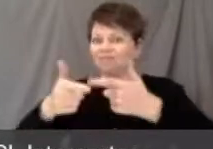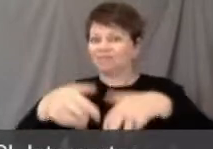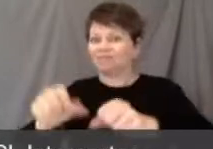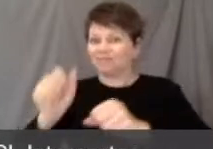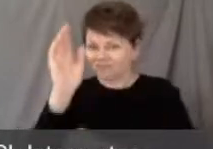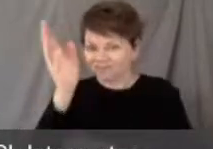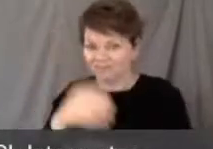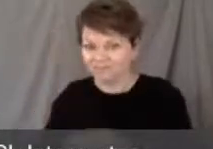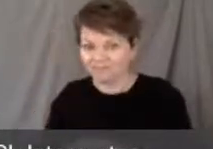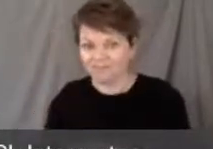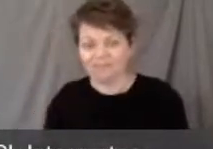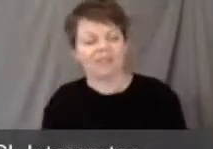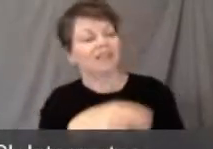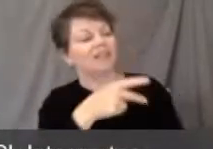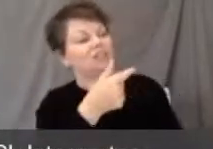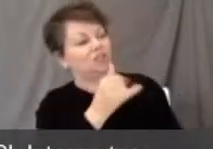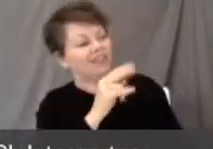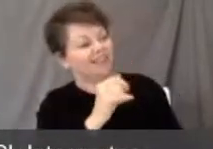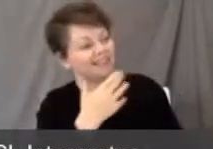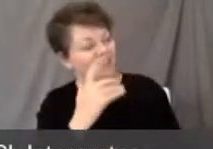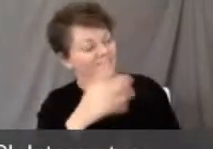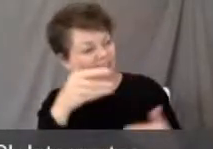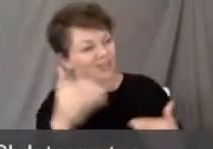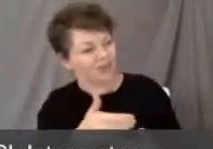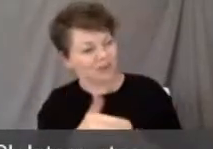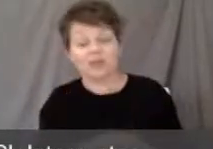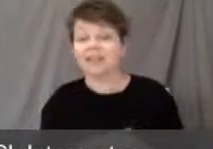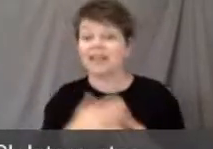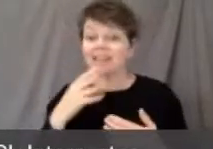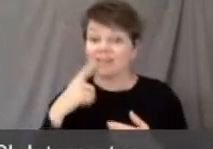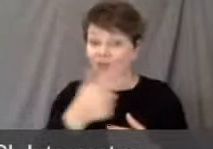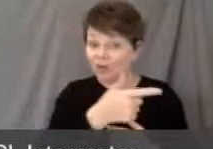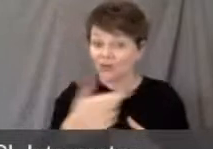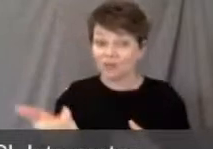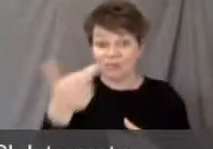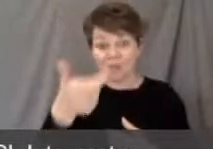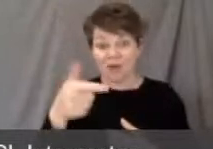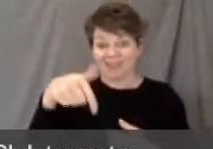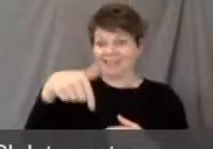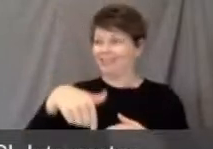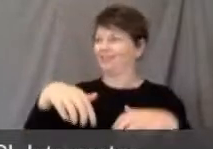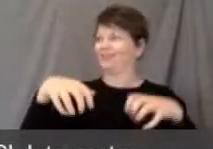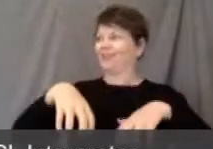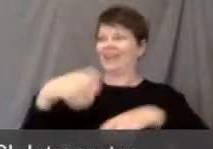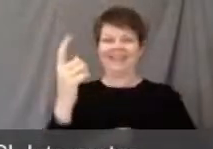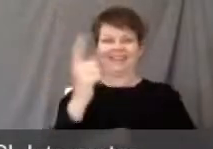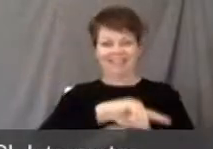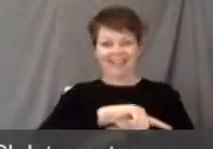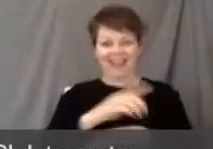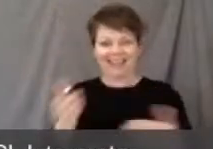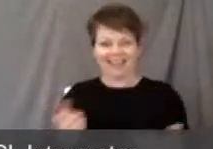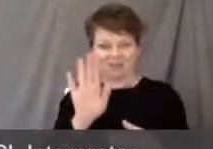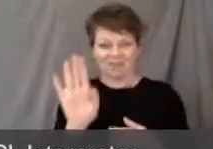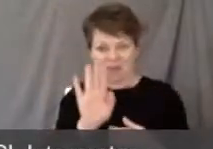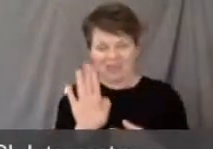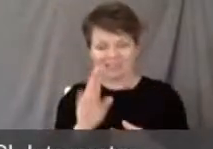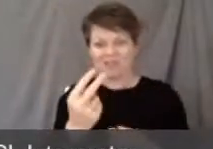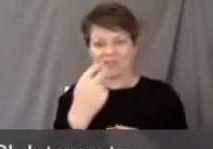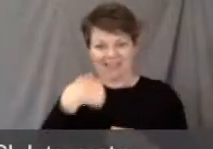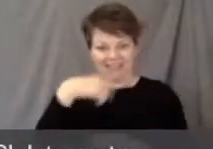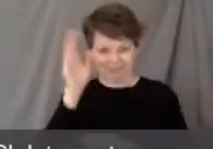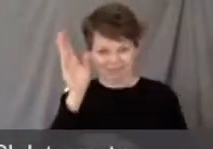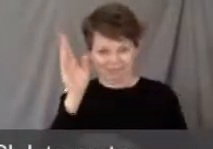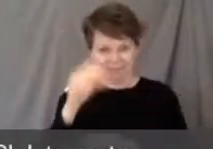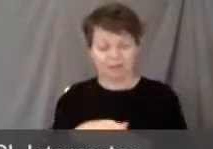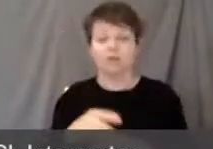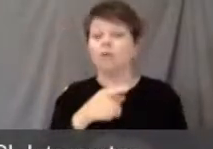for the introduction, Gina. And thank you to everybody who's spending time with us today on this lovely rainy day here in Boise. And also for